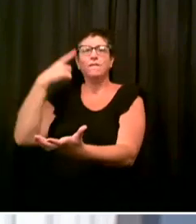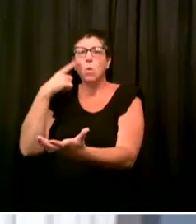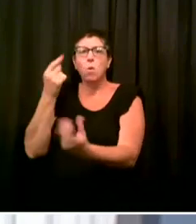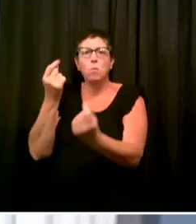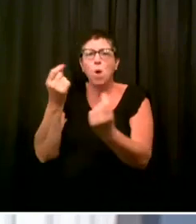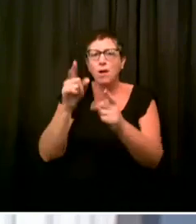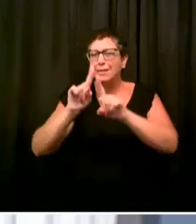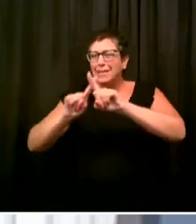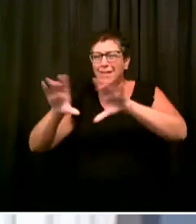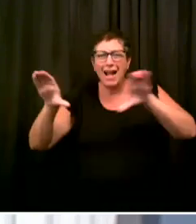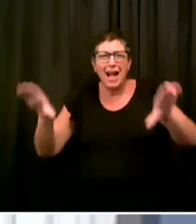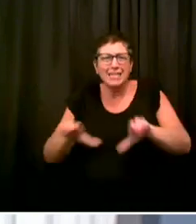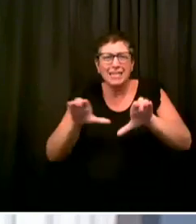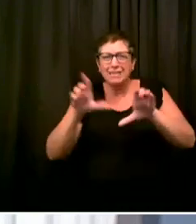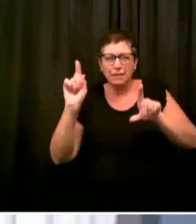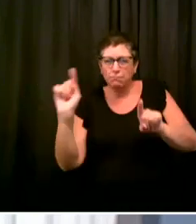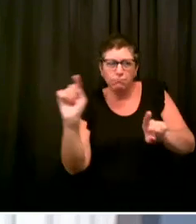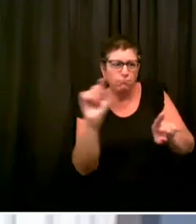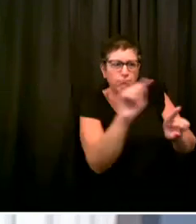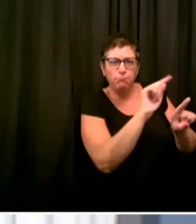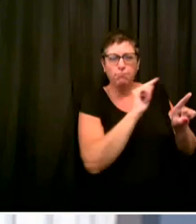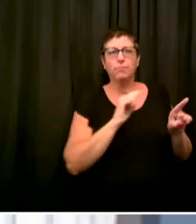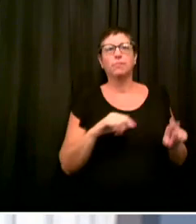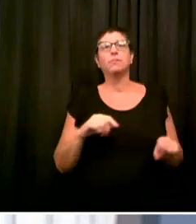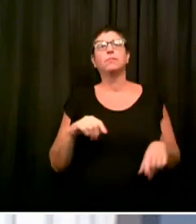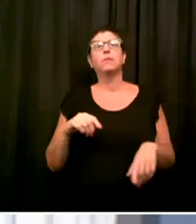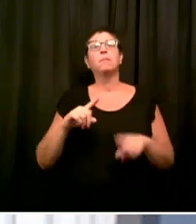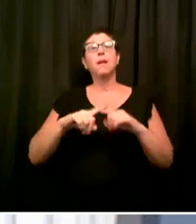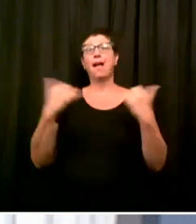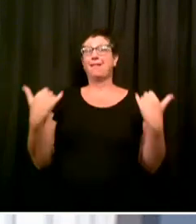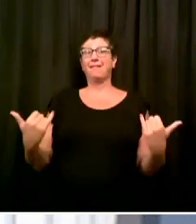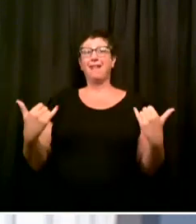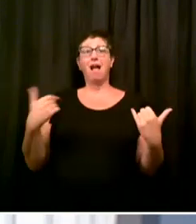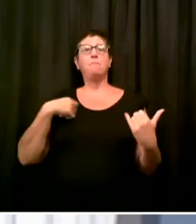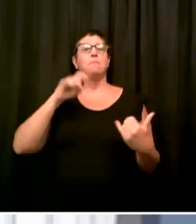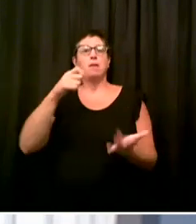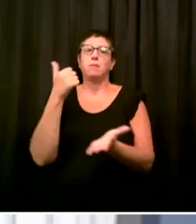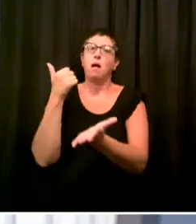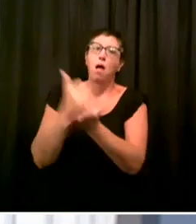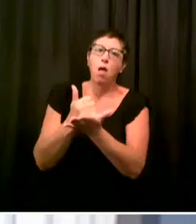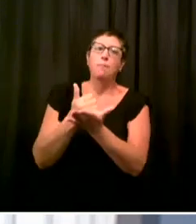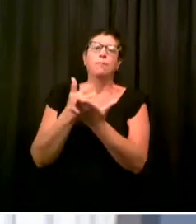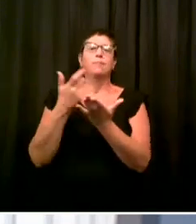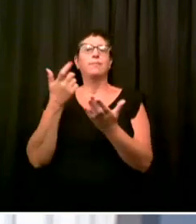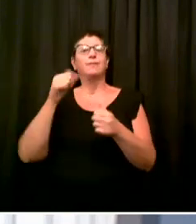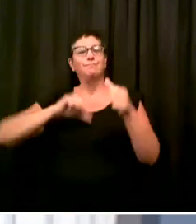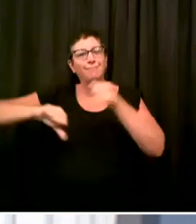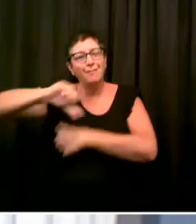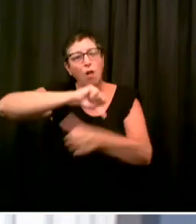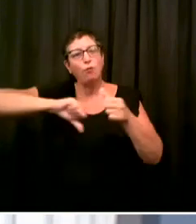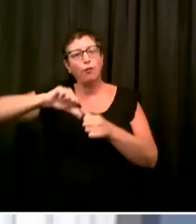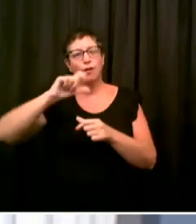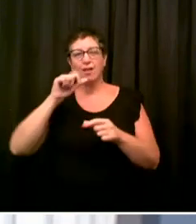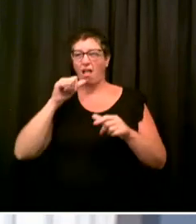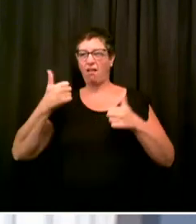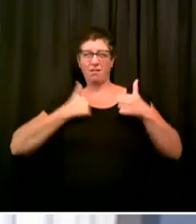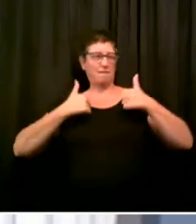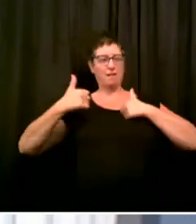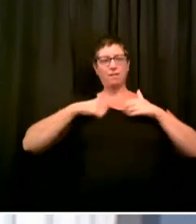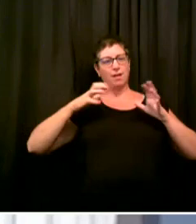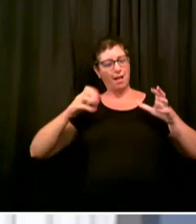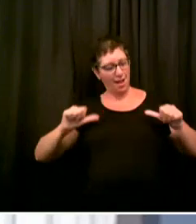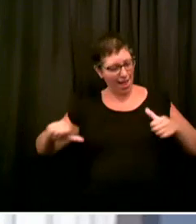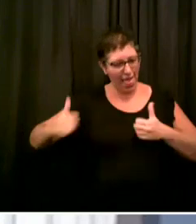come together and help each other, this is the time. So I'm asking that if a PTA has